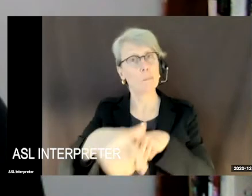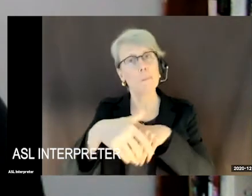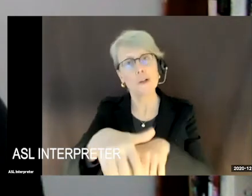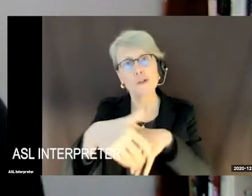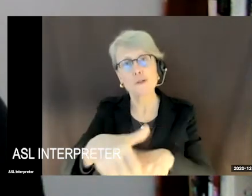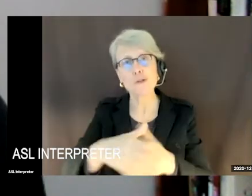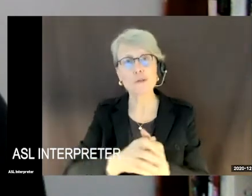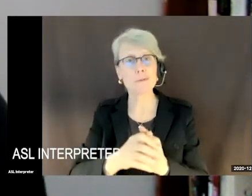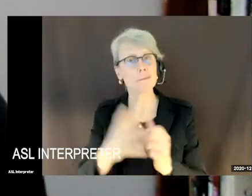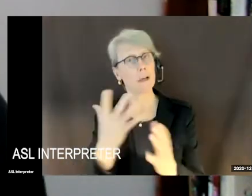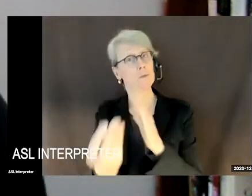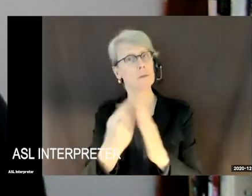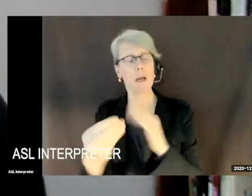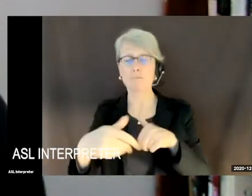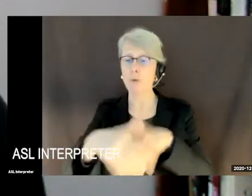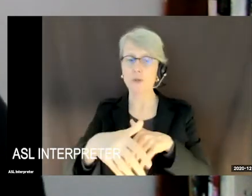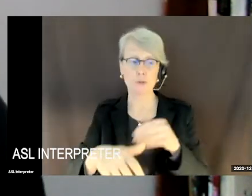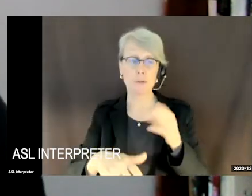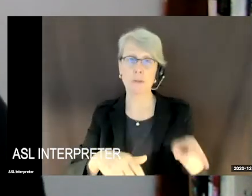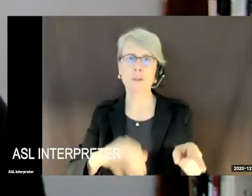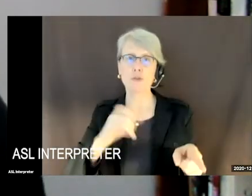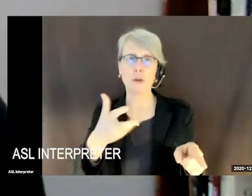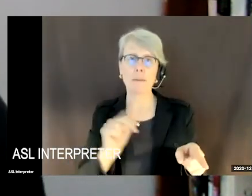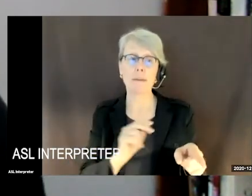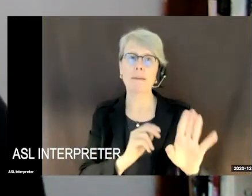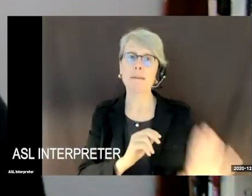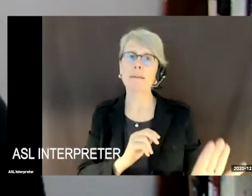of action that Jonathan and his